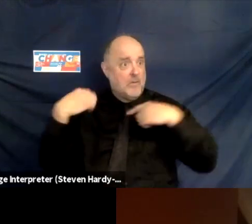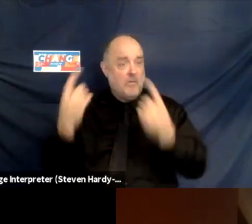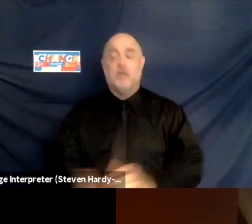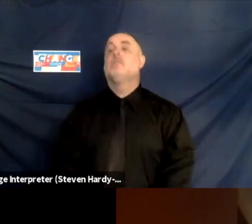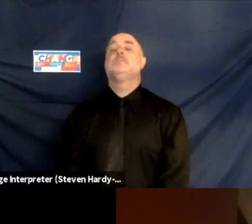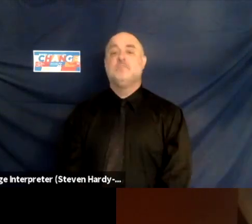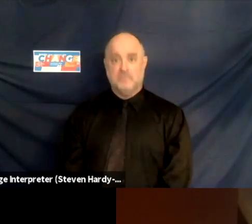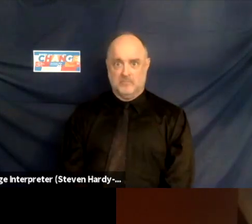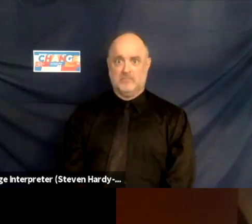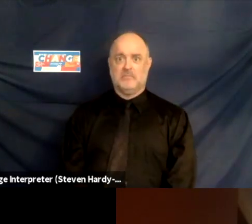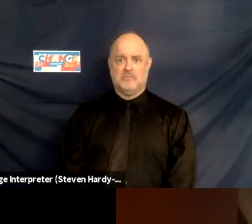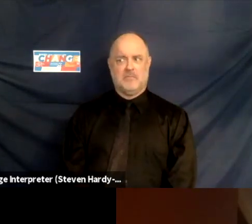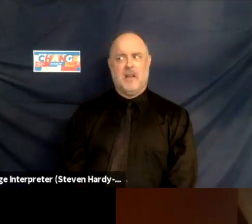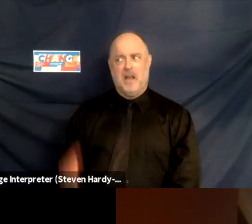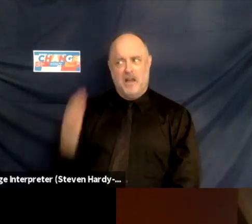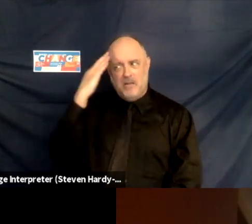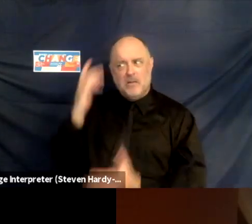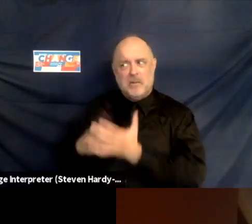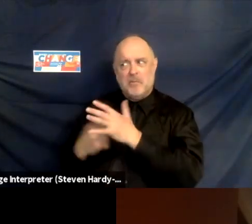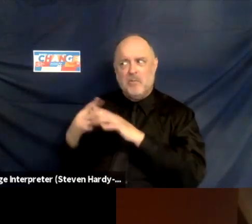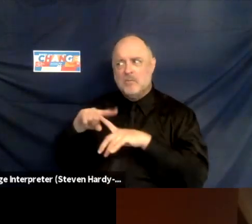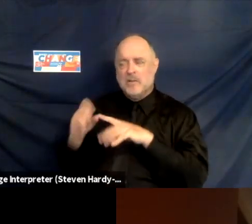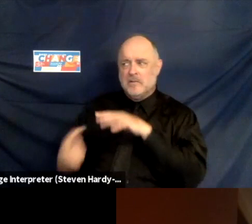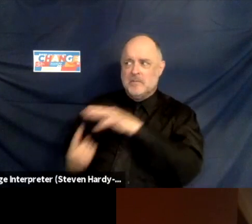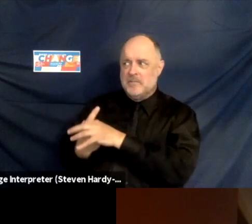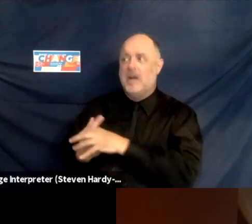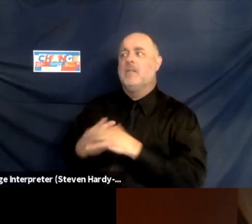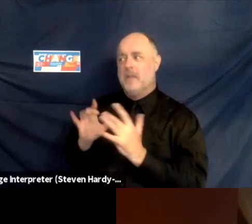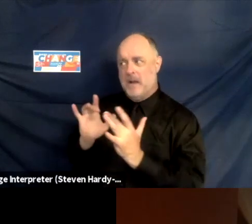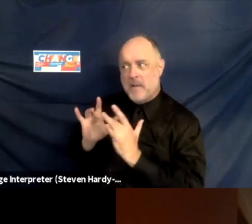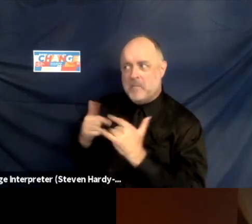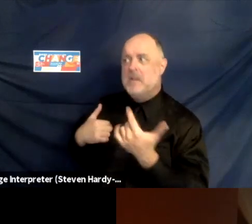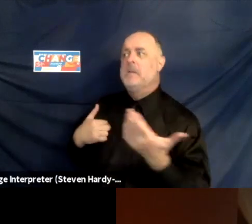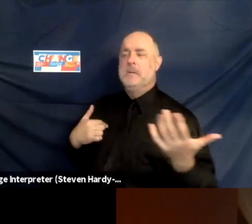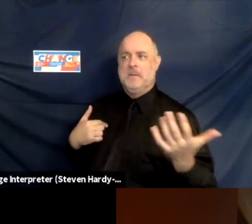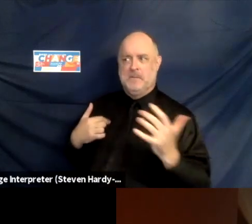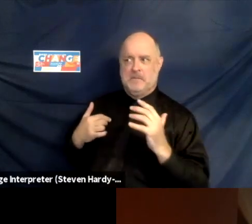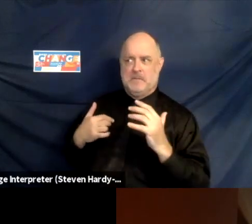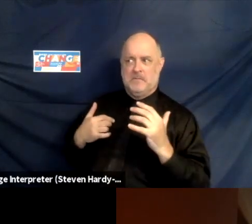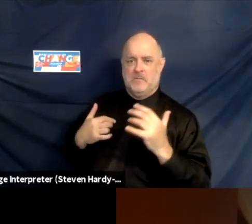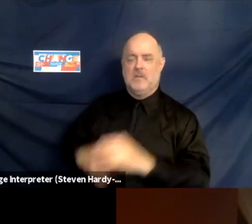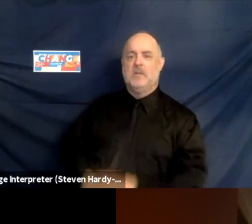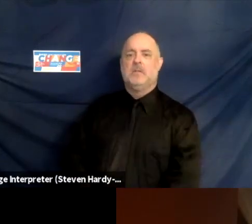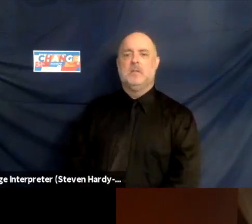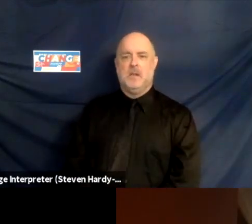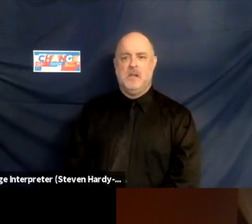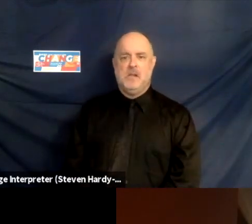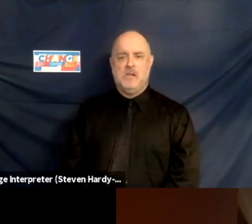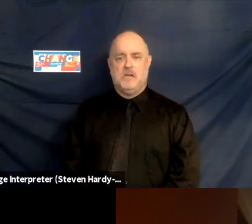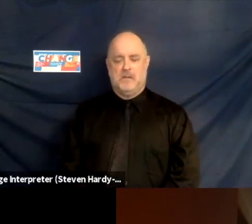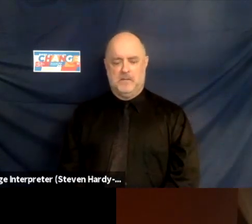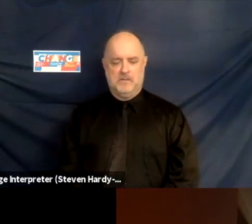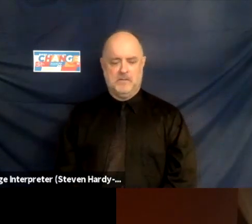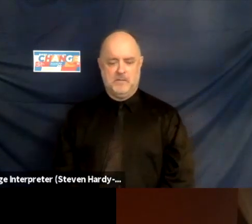some questions. I'm here on email. Cecily's here on email. You can even put some questions in